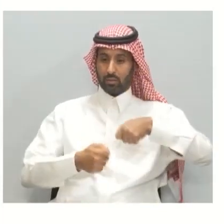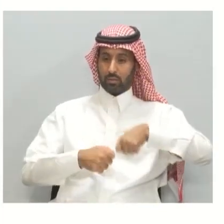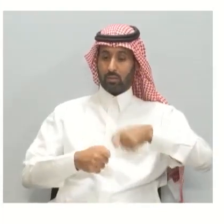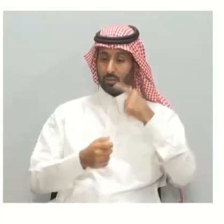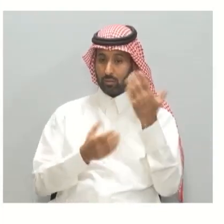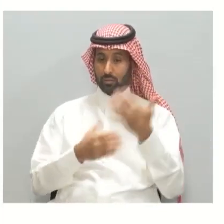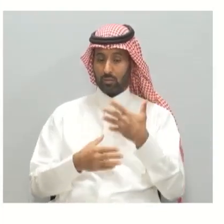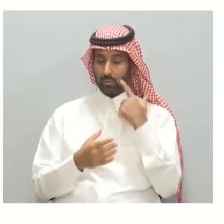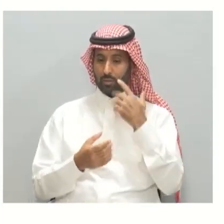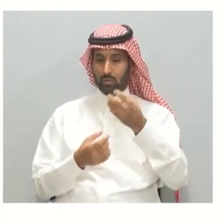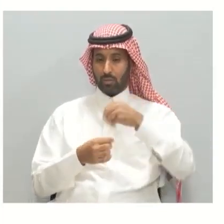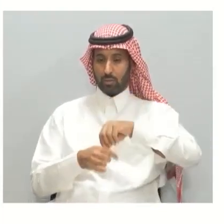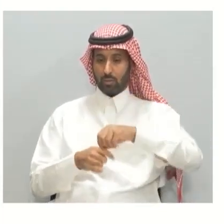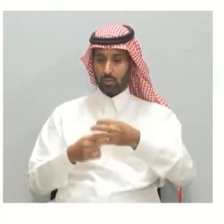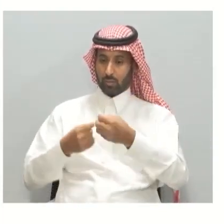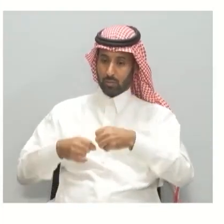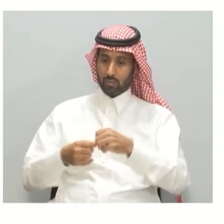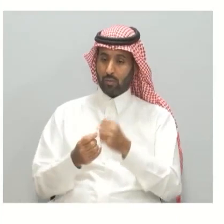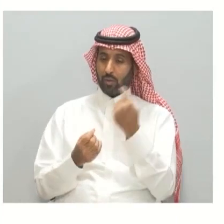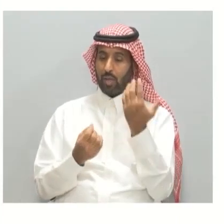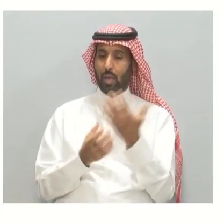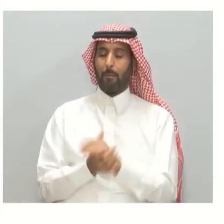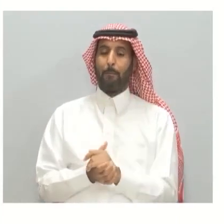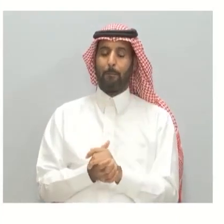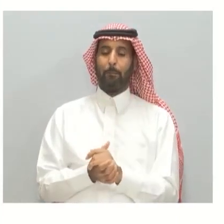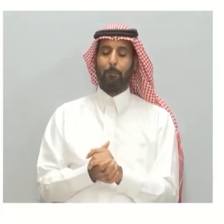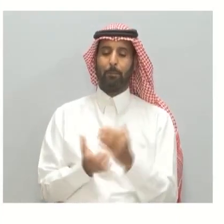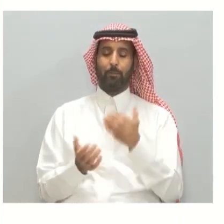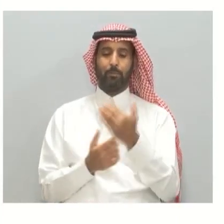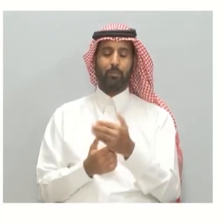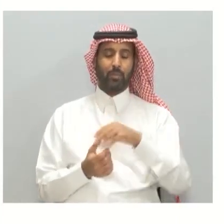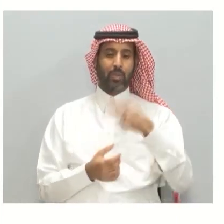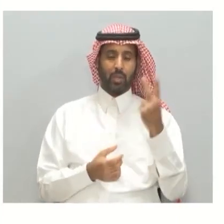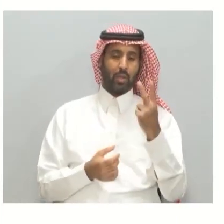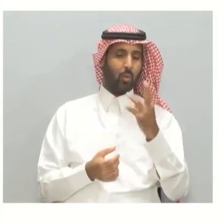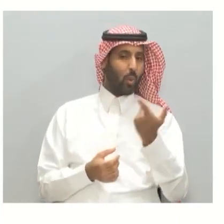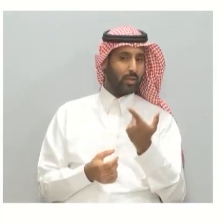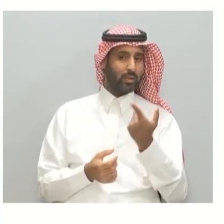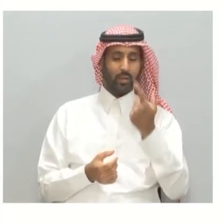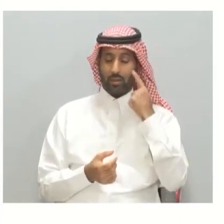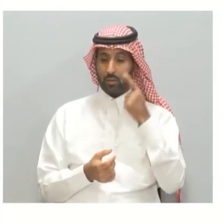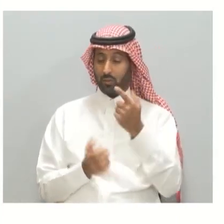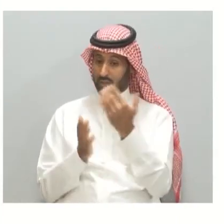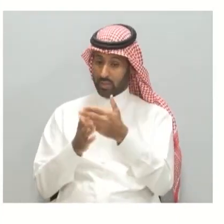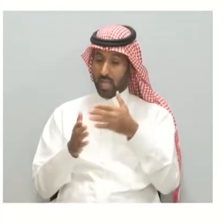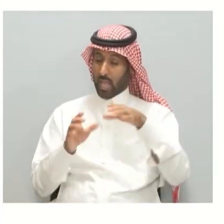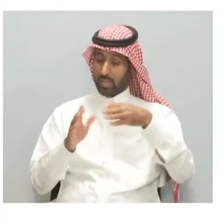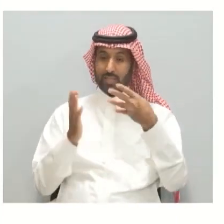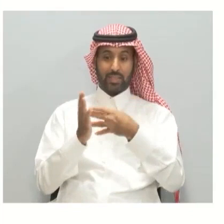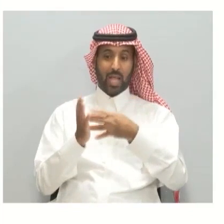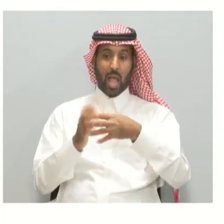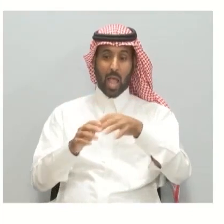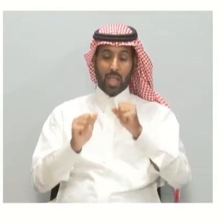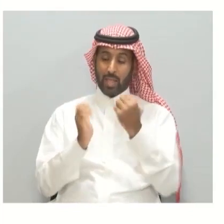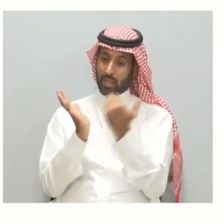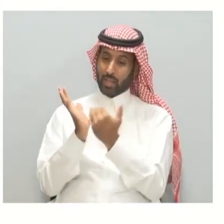prunes, plants, and cures the trees. Number two, what kind of qualification